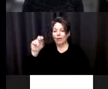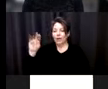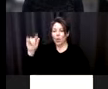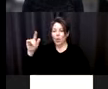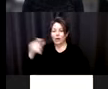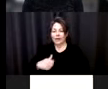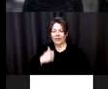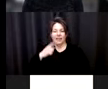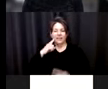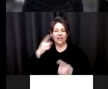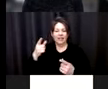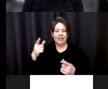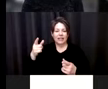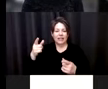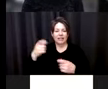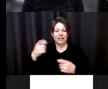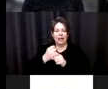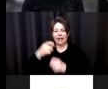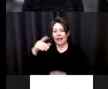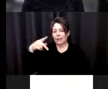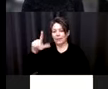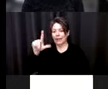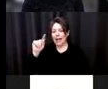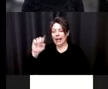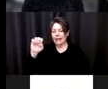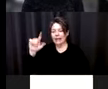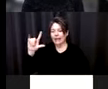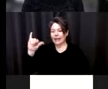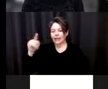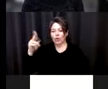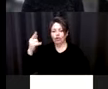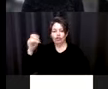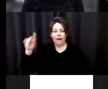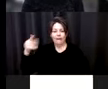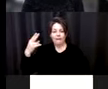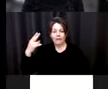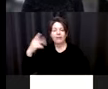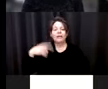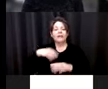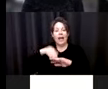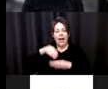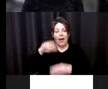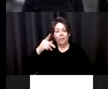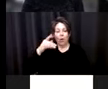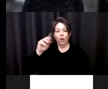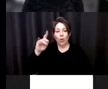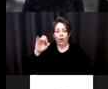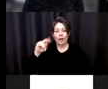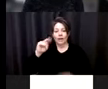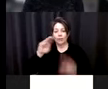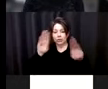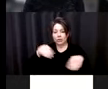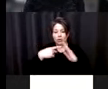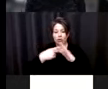pulling one of my prints. This is a plate lithograph. There was an exhibition at the Portland Art Museum called